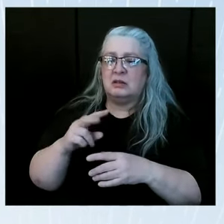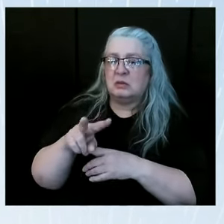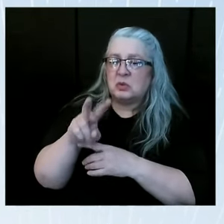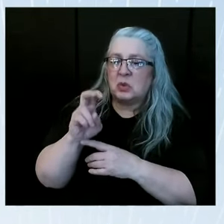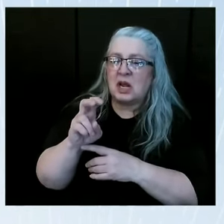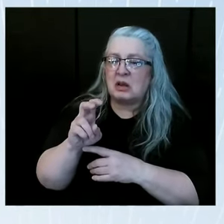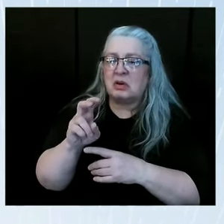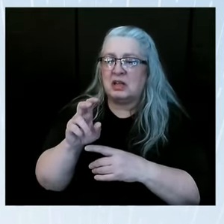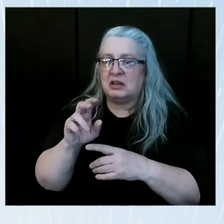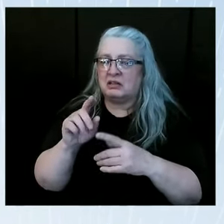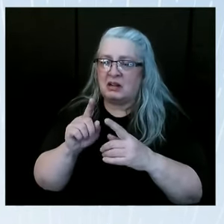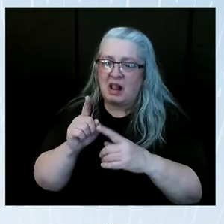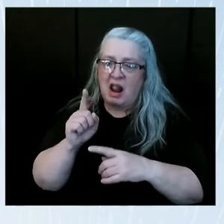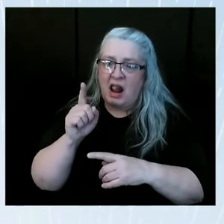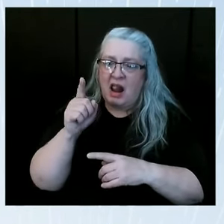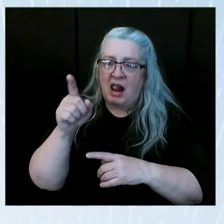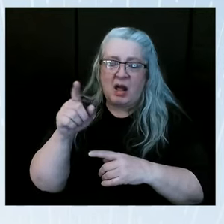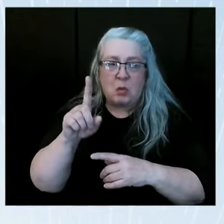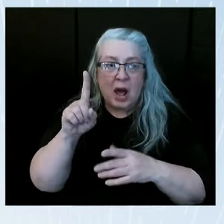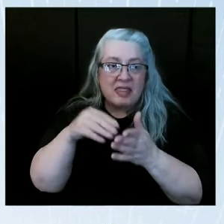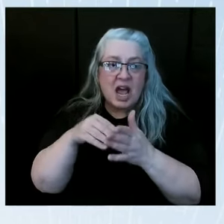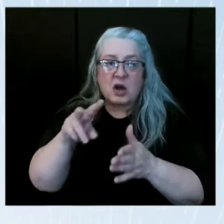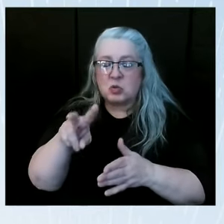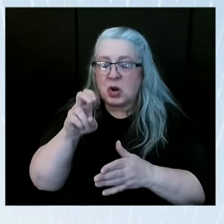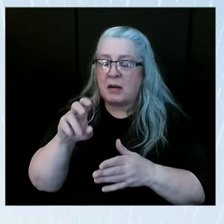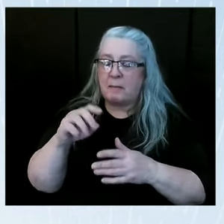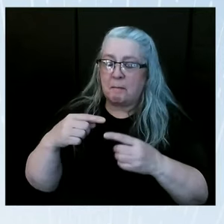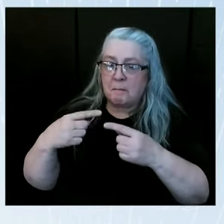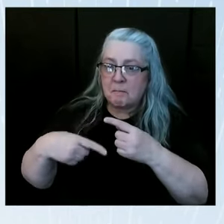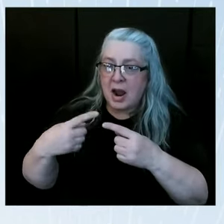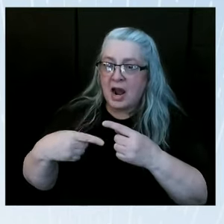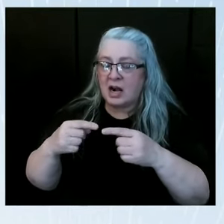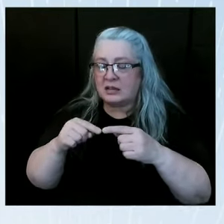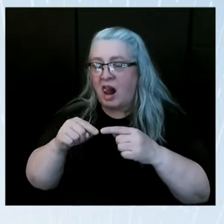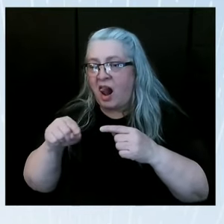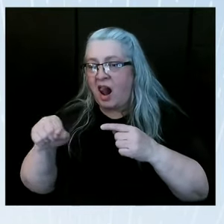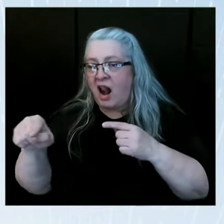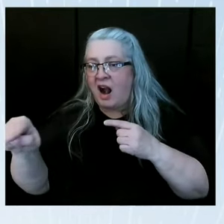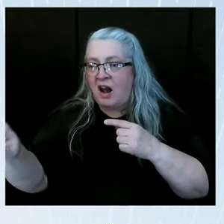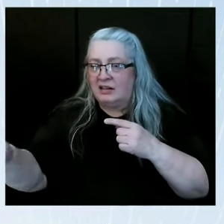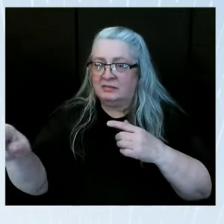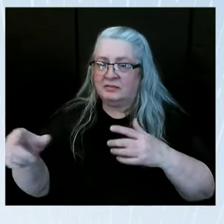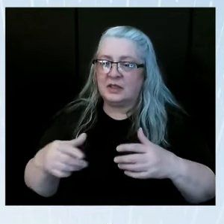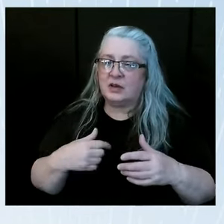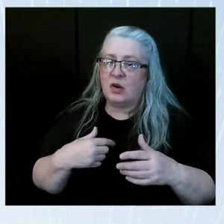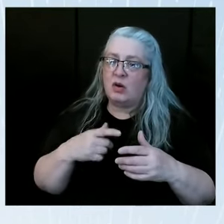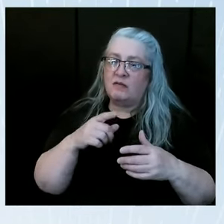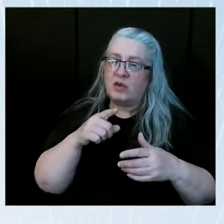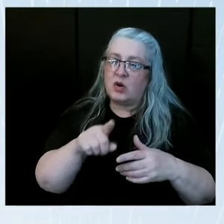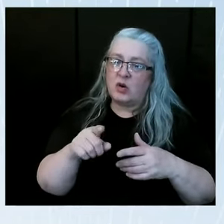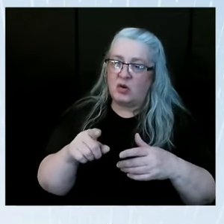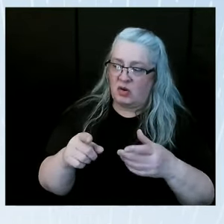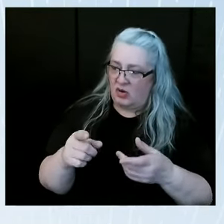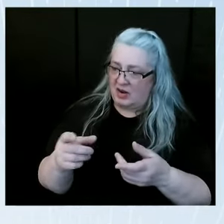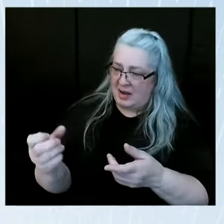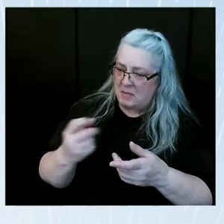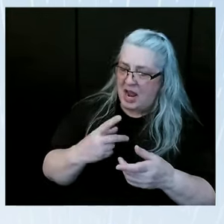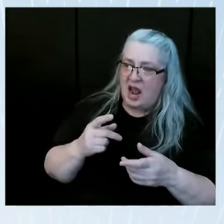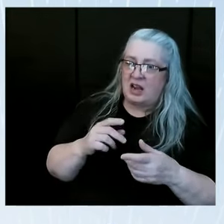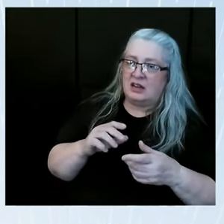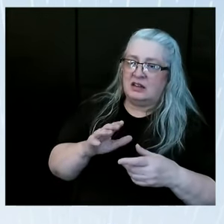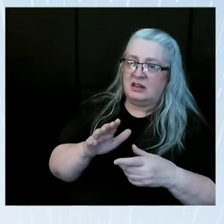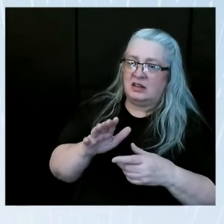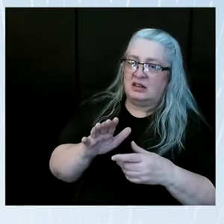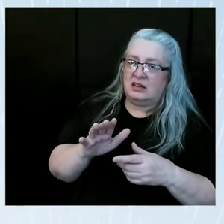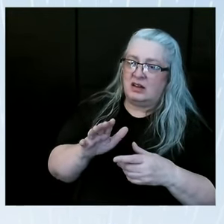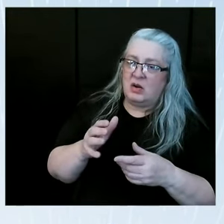was not alone in her experience. Much like Secretary Mayorkas's story a while ago, 15 other Malawian women